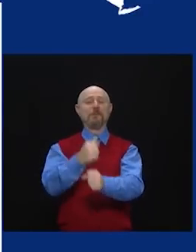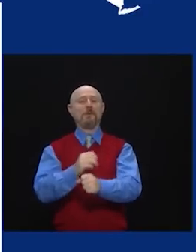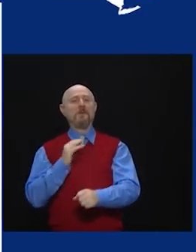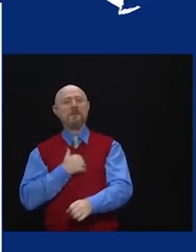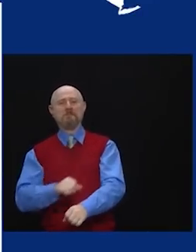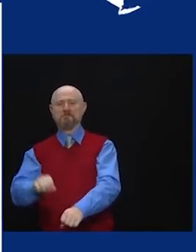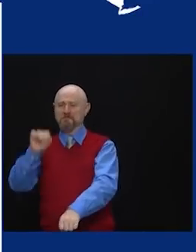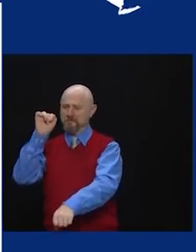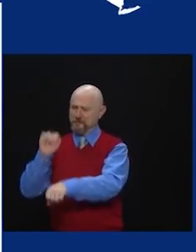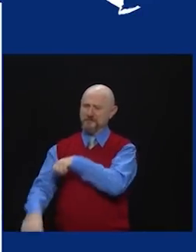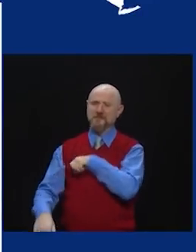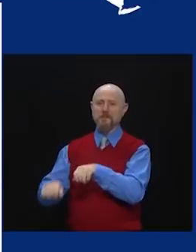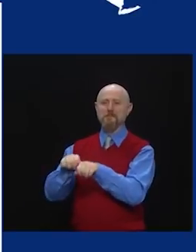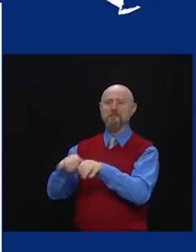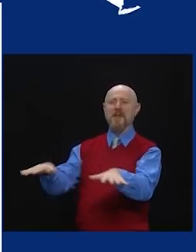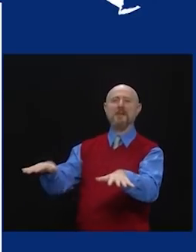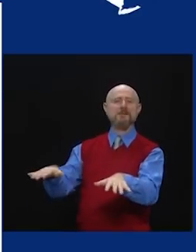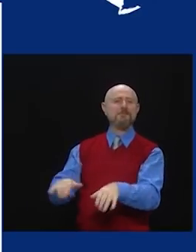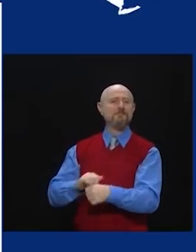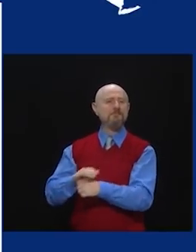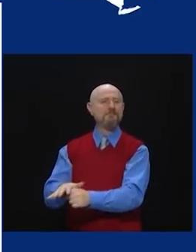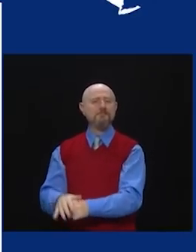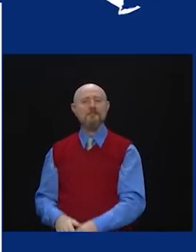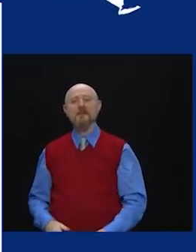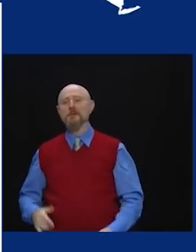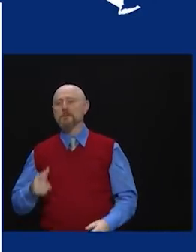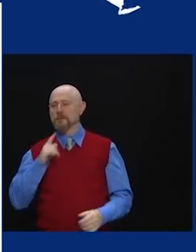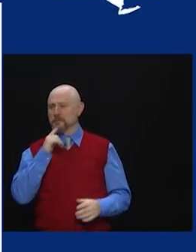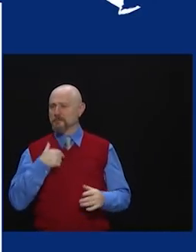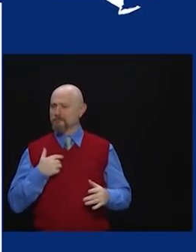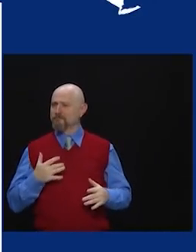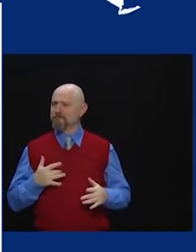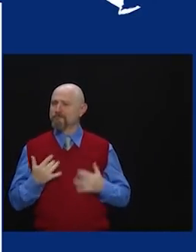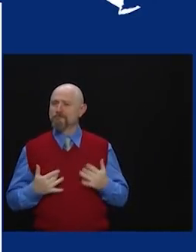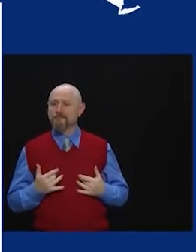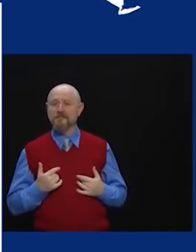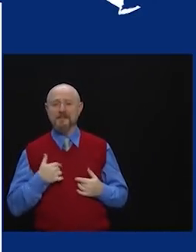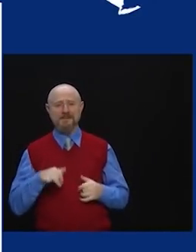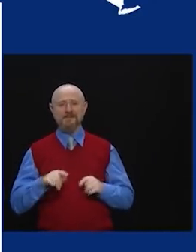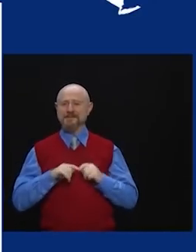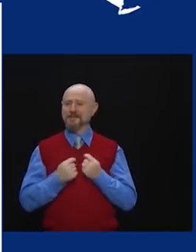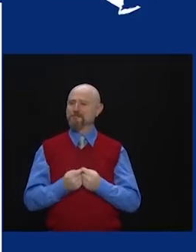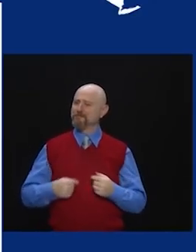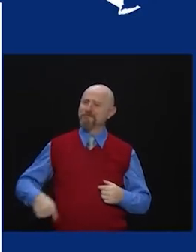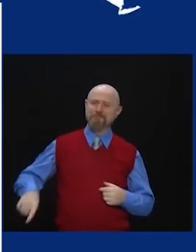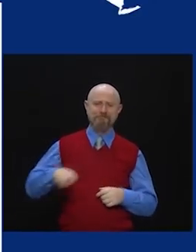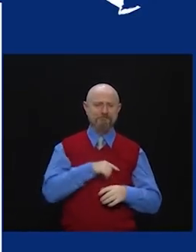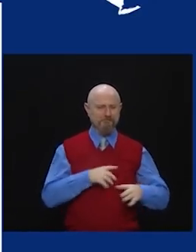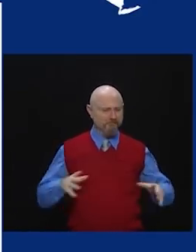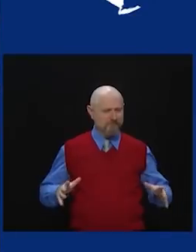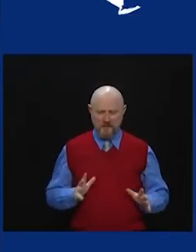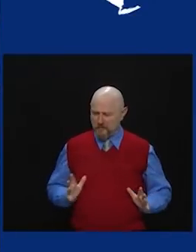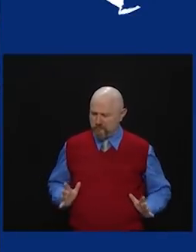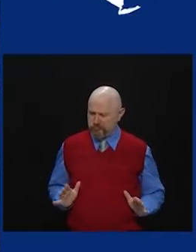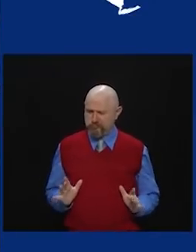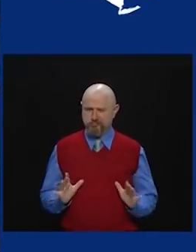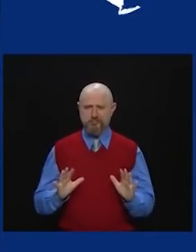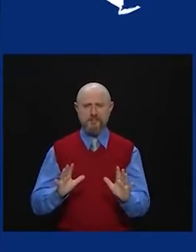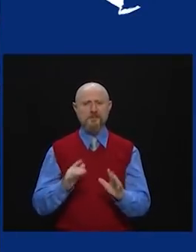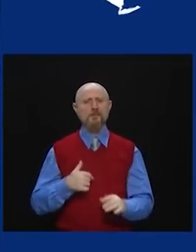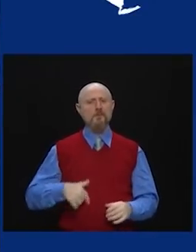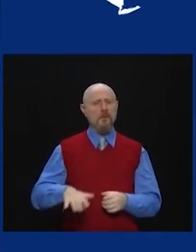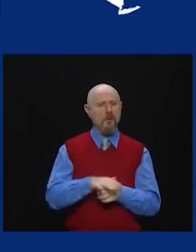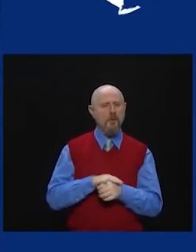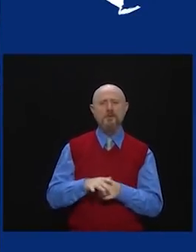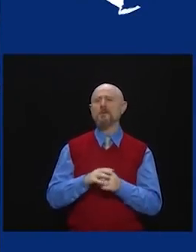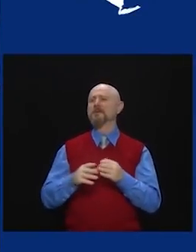I feel that we have the energy of the team behind me, an incredible team of state public servants, local partners. We